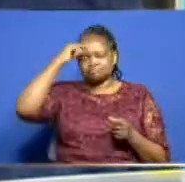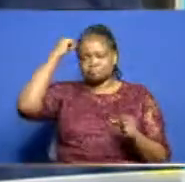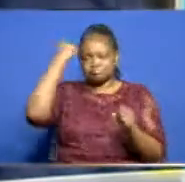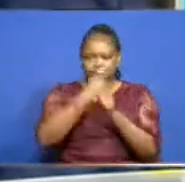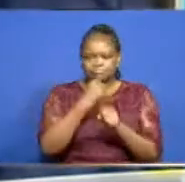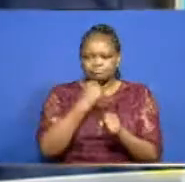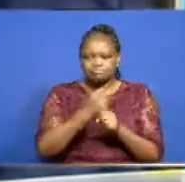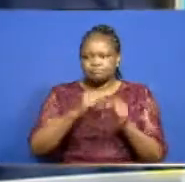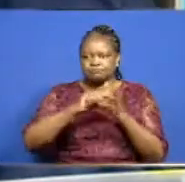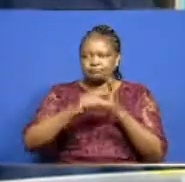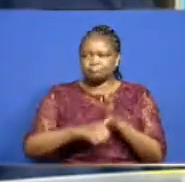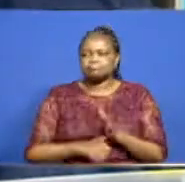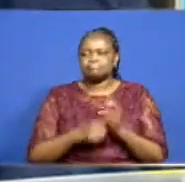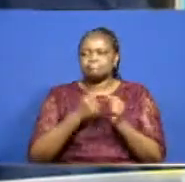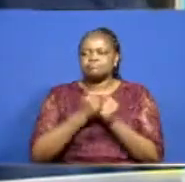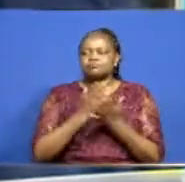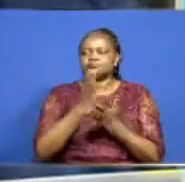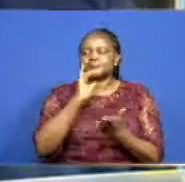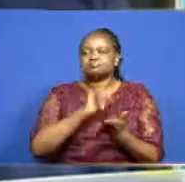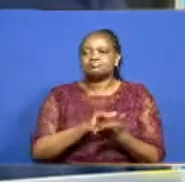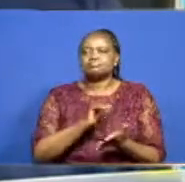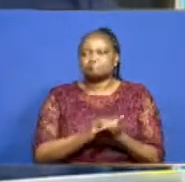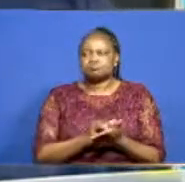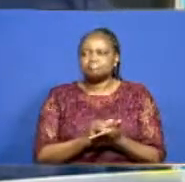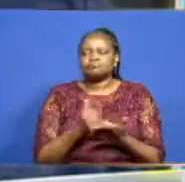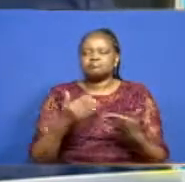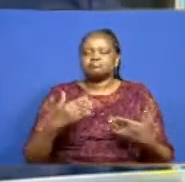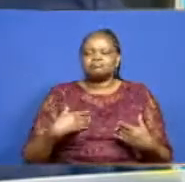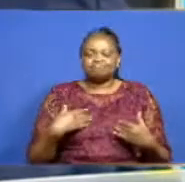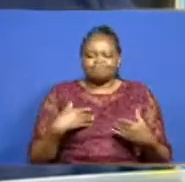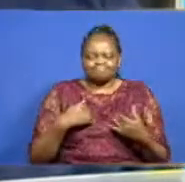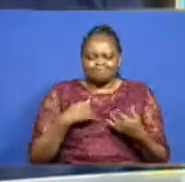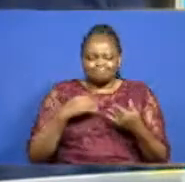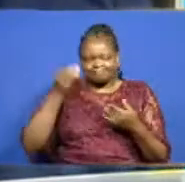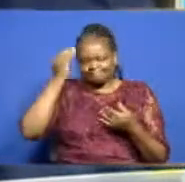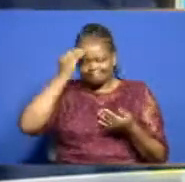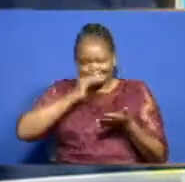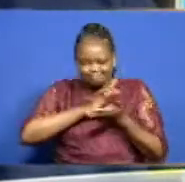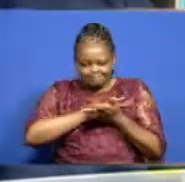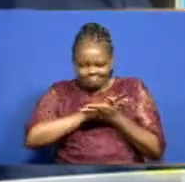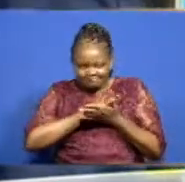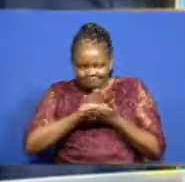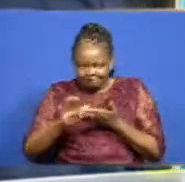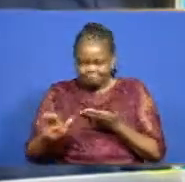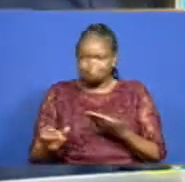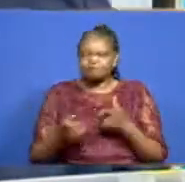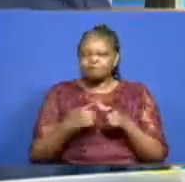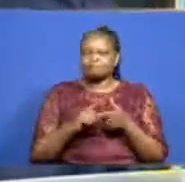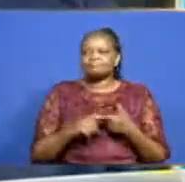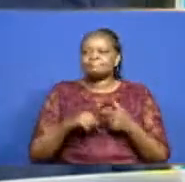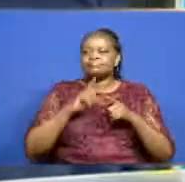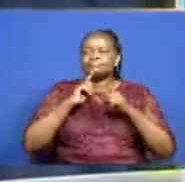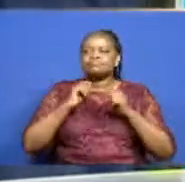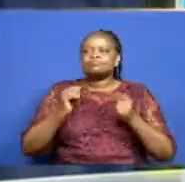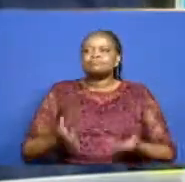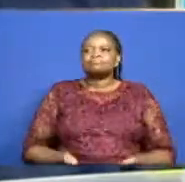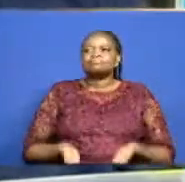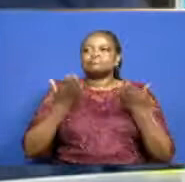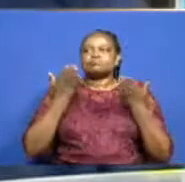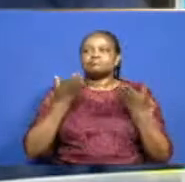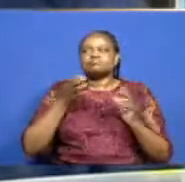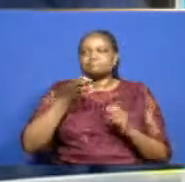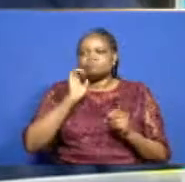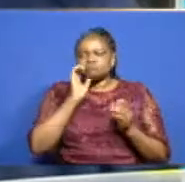place to ensure that there is seamless learning. And of course, they also touch on improving water